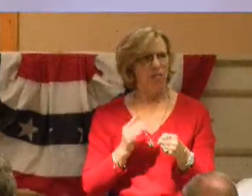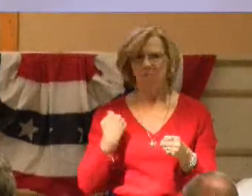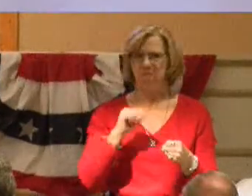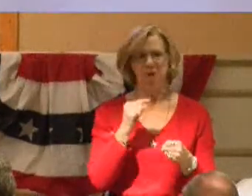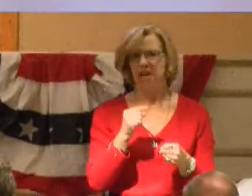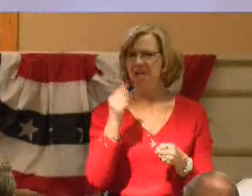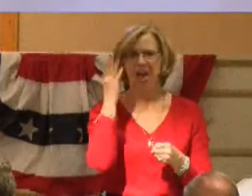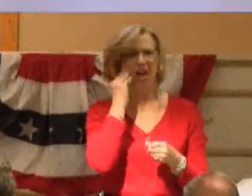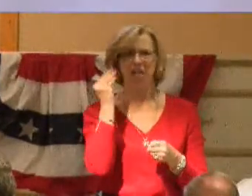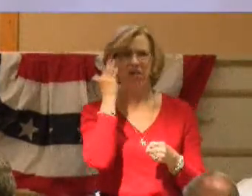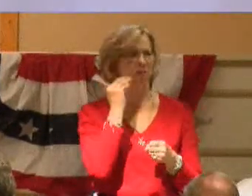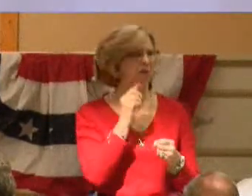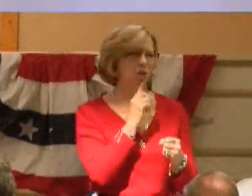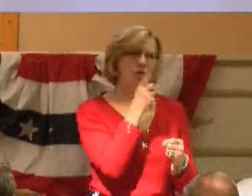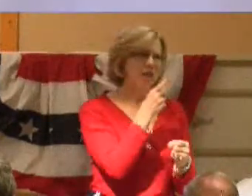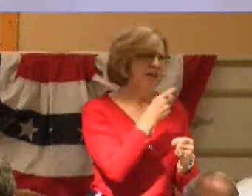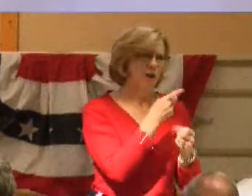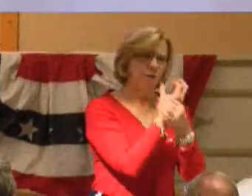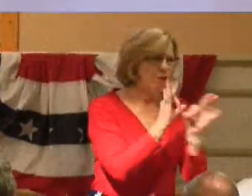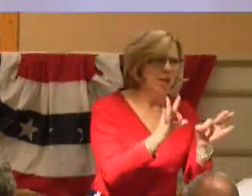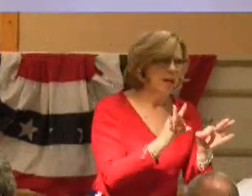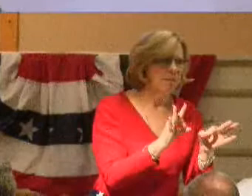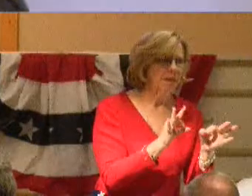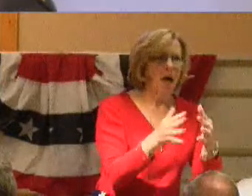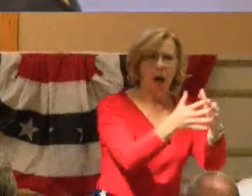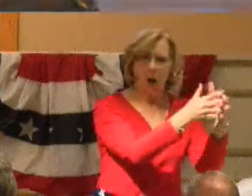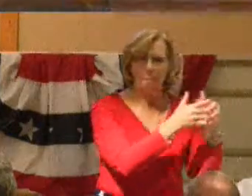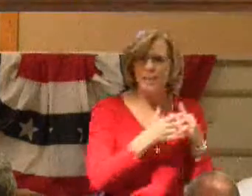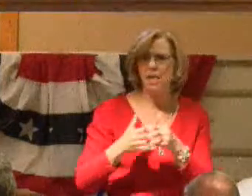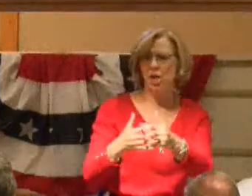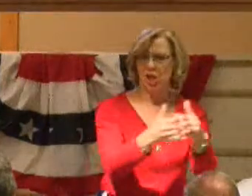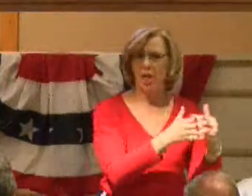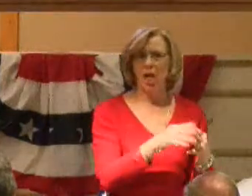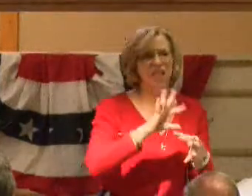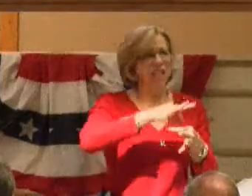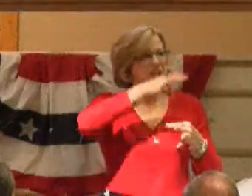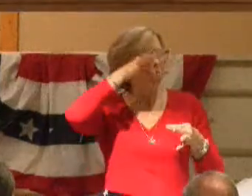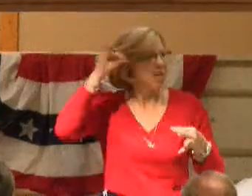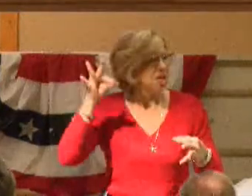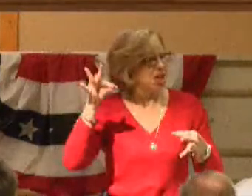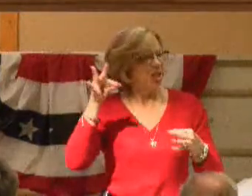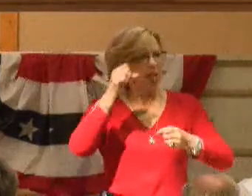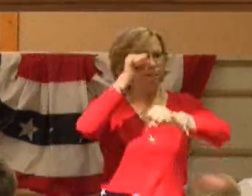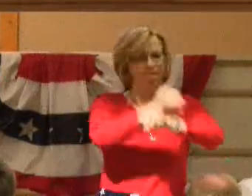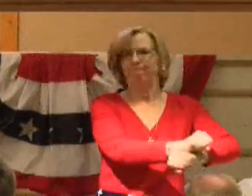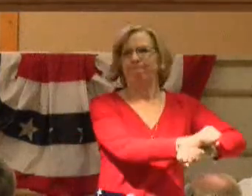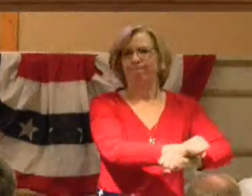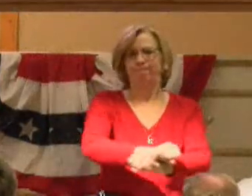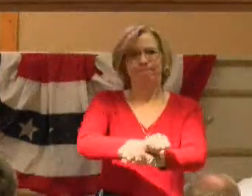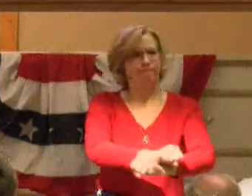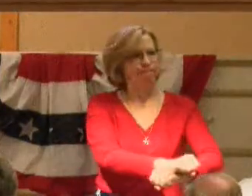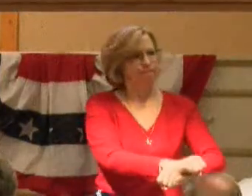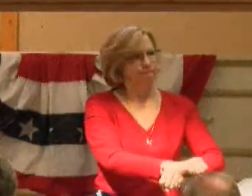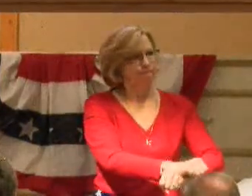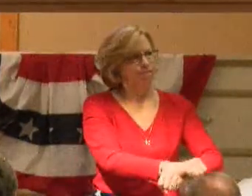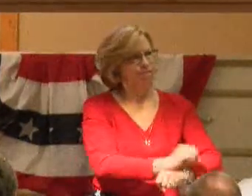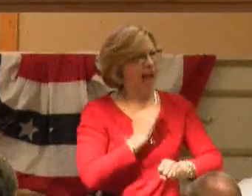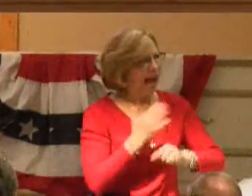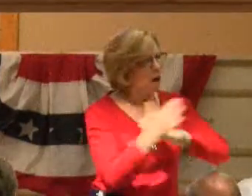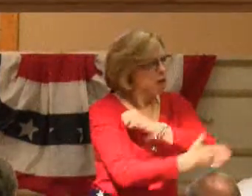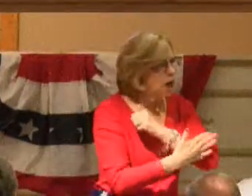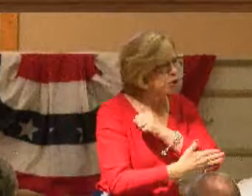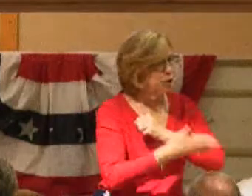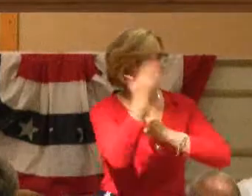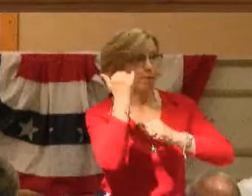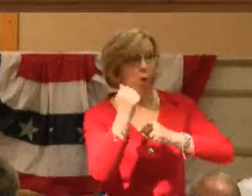experiencing true freedom. America is spiritually in bondage. A country once built